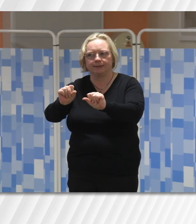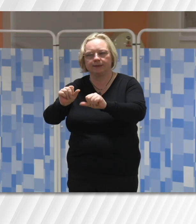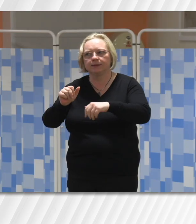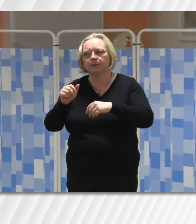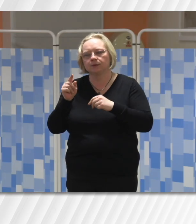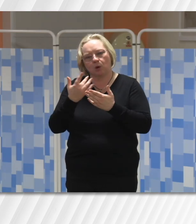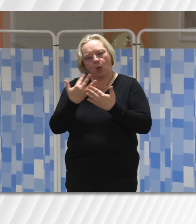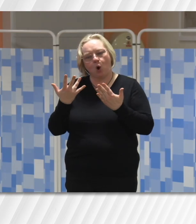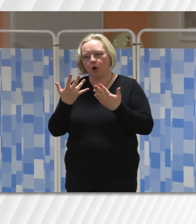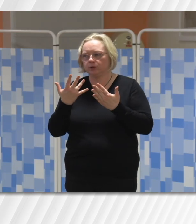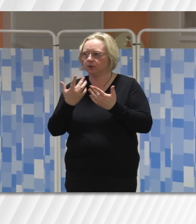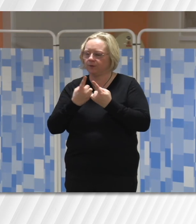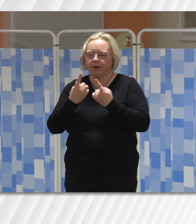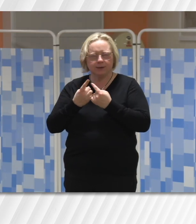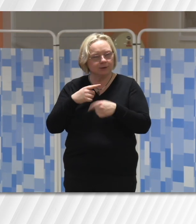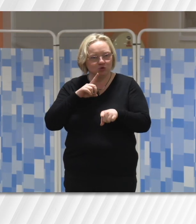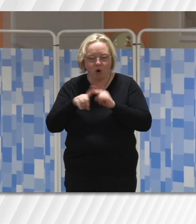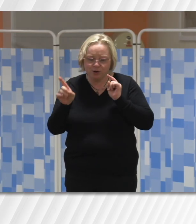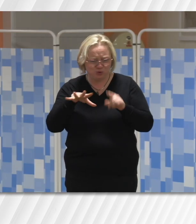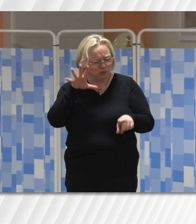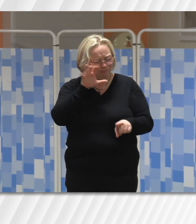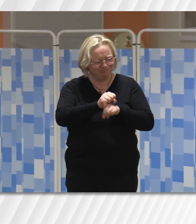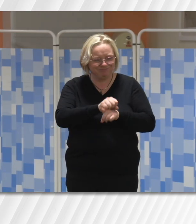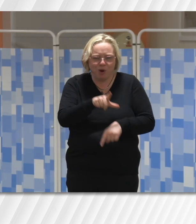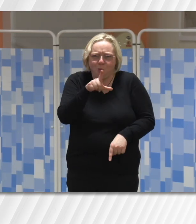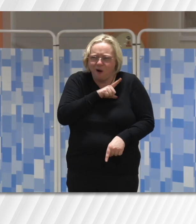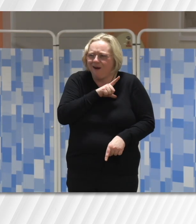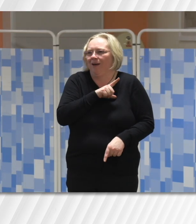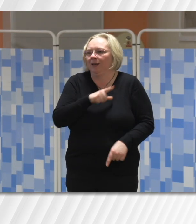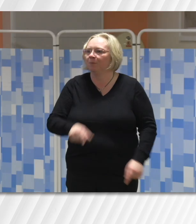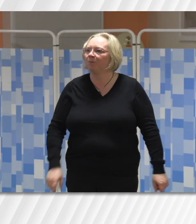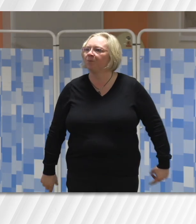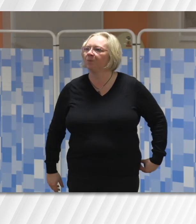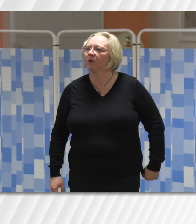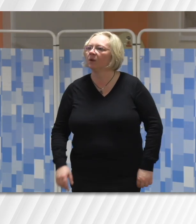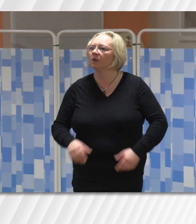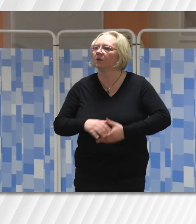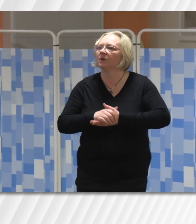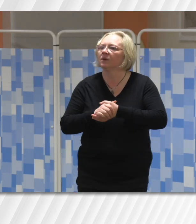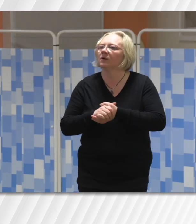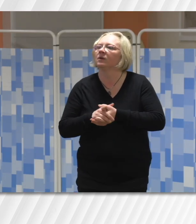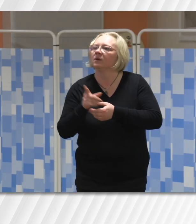scientific ones going on, just trying to find out what's the link. Are we sort of,